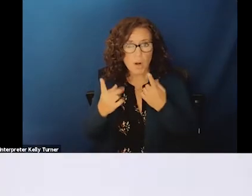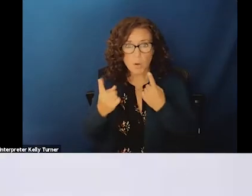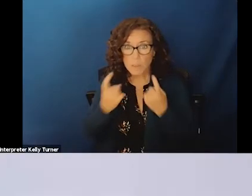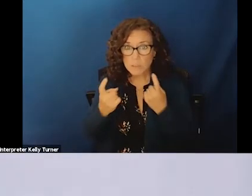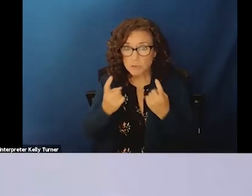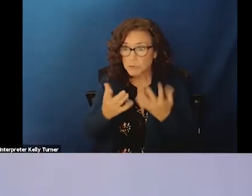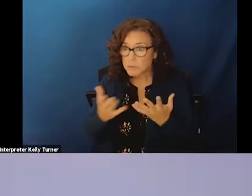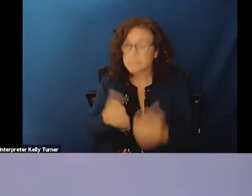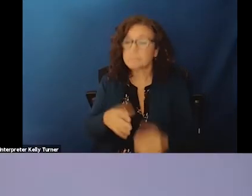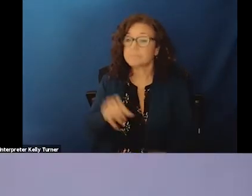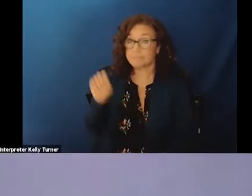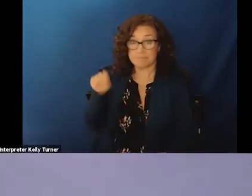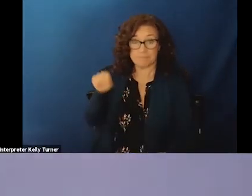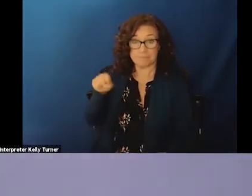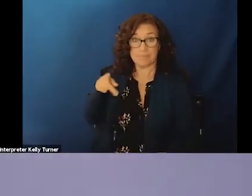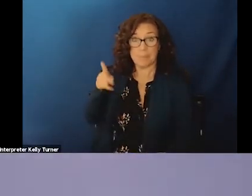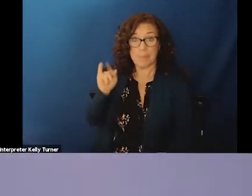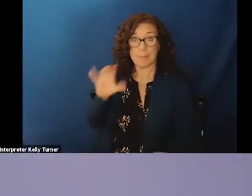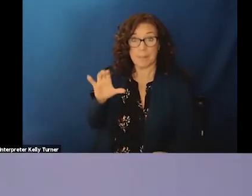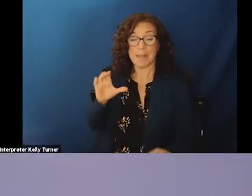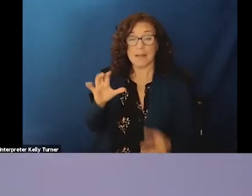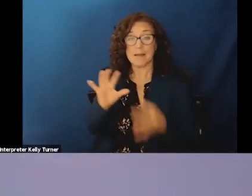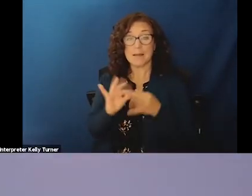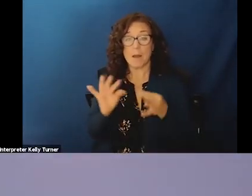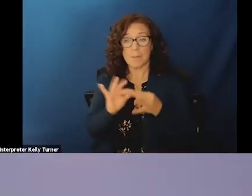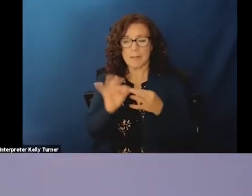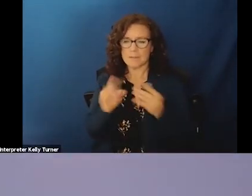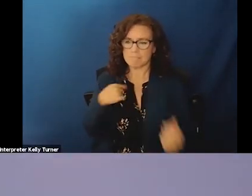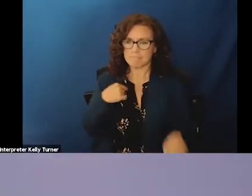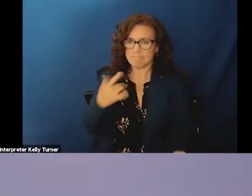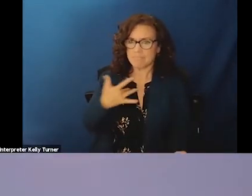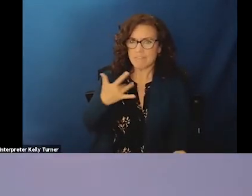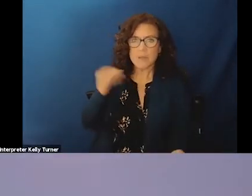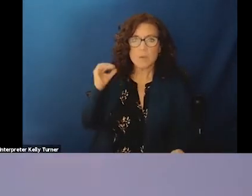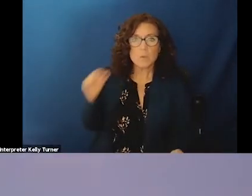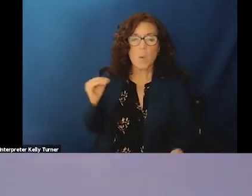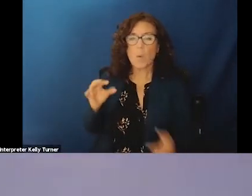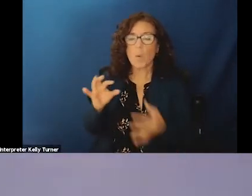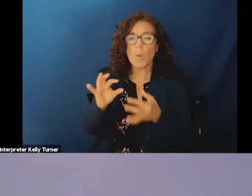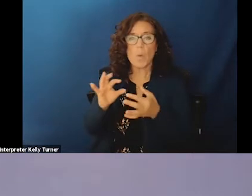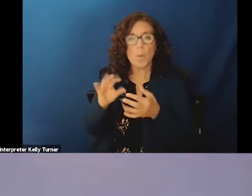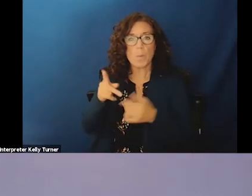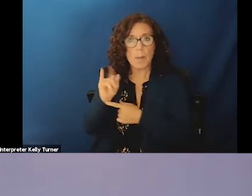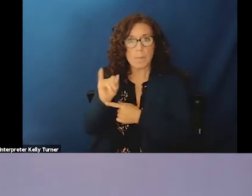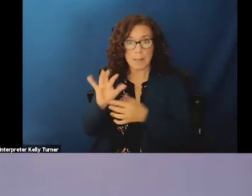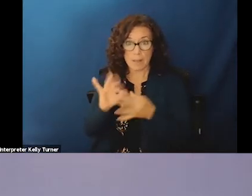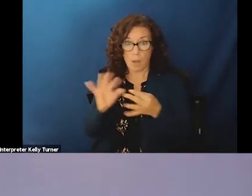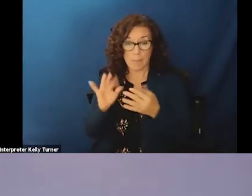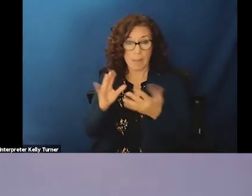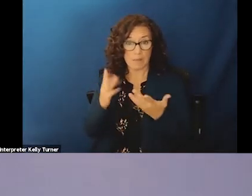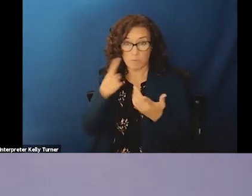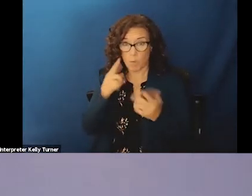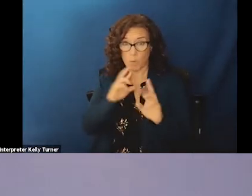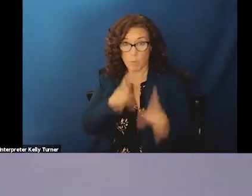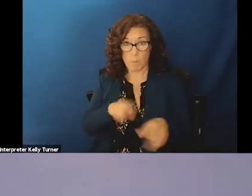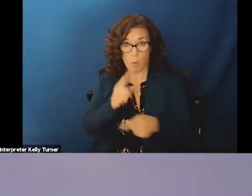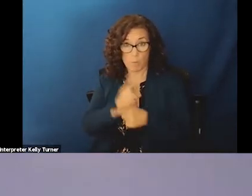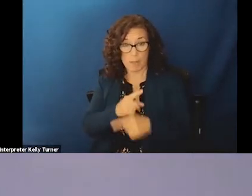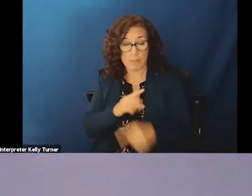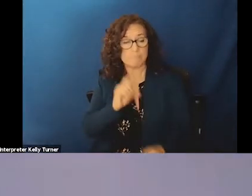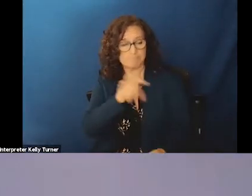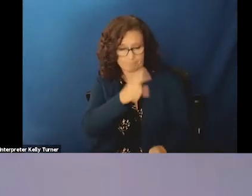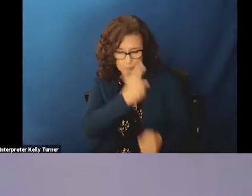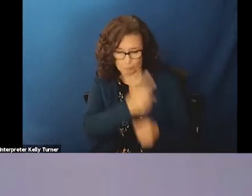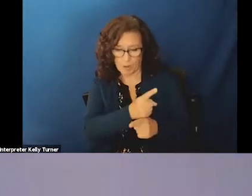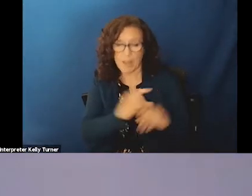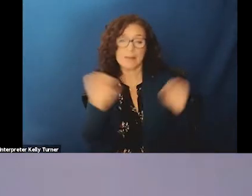comment, although I do believe, Ms. Trujillo, that we do not have any public comment on the report tonight. Is that correct? That's correct,